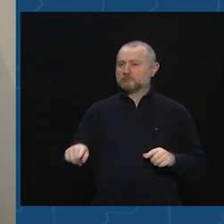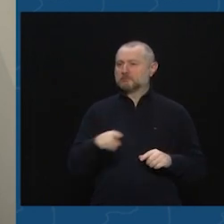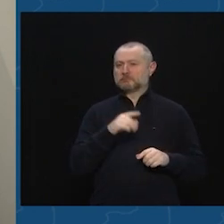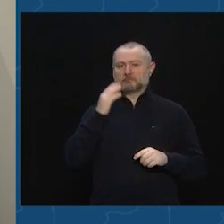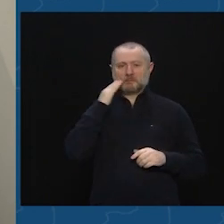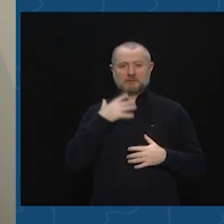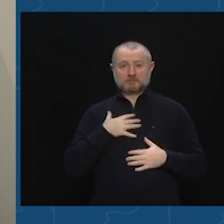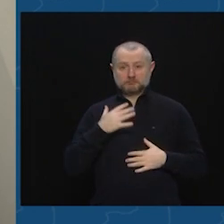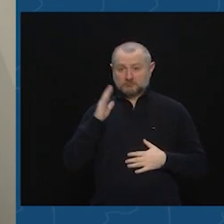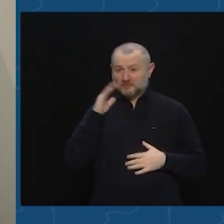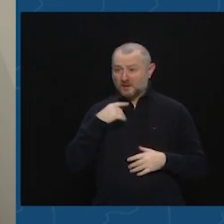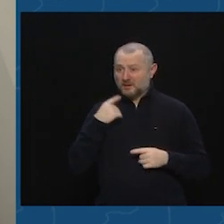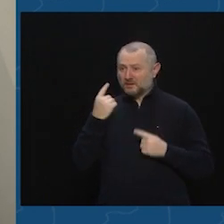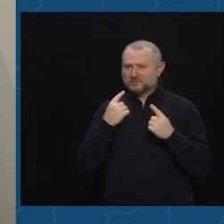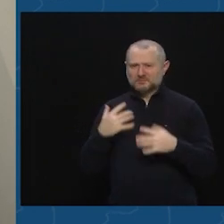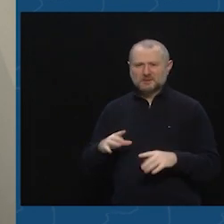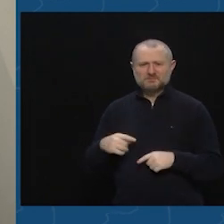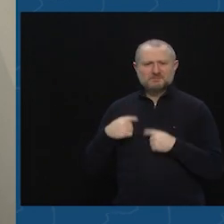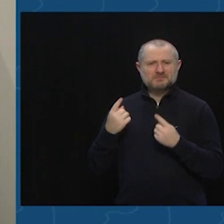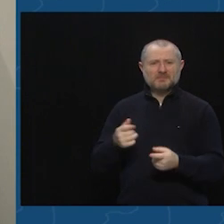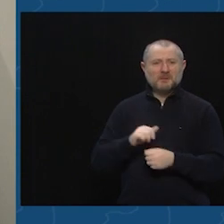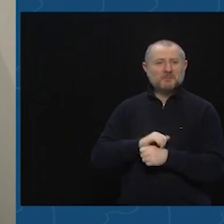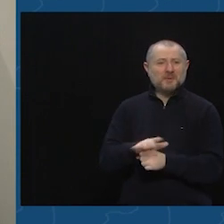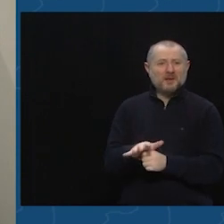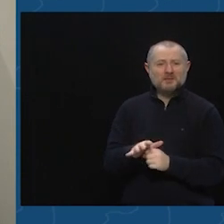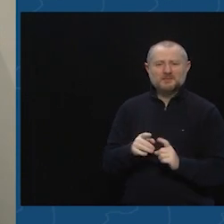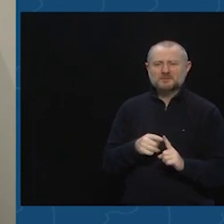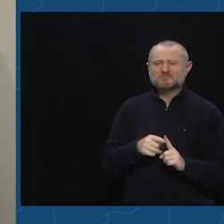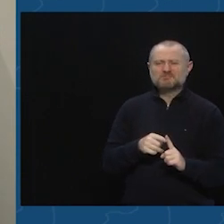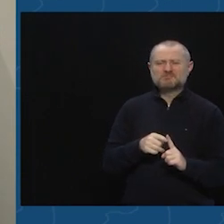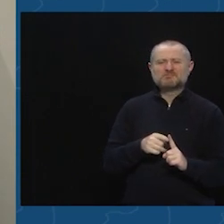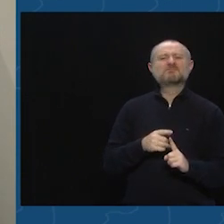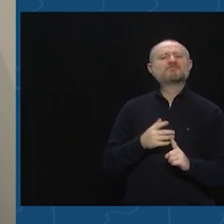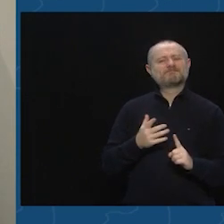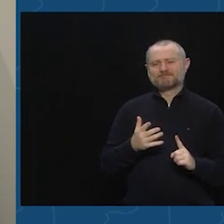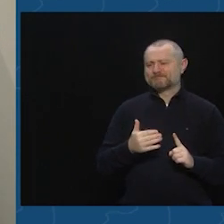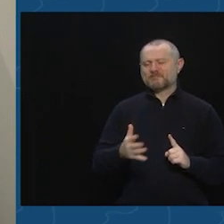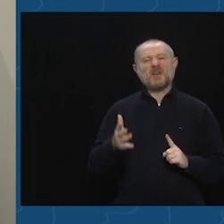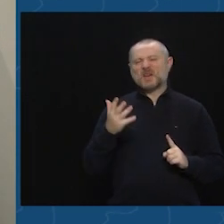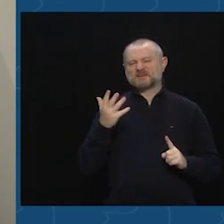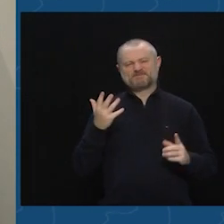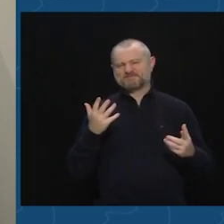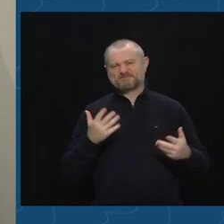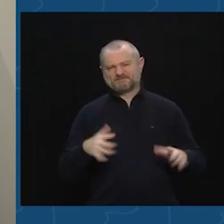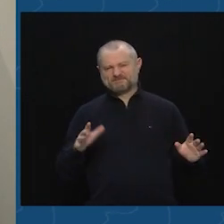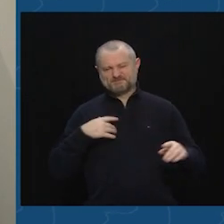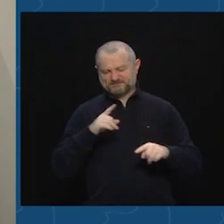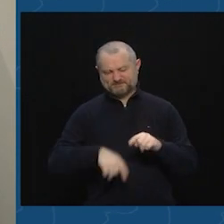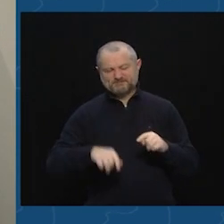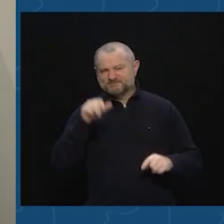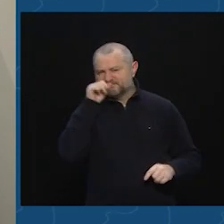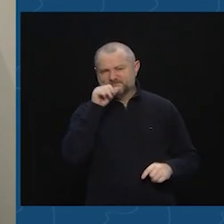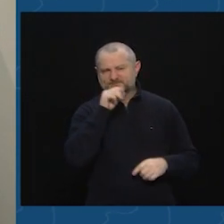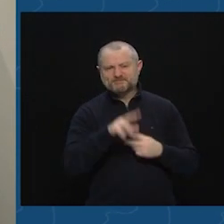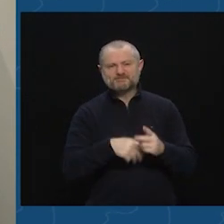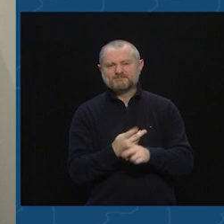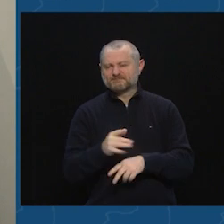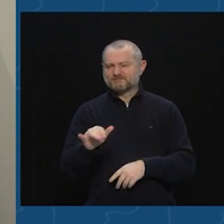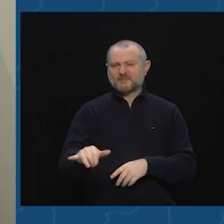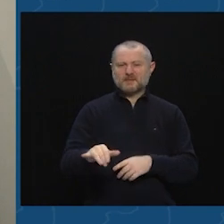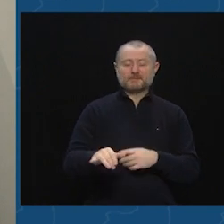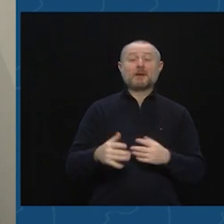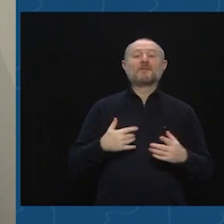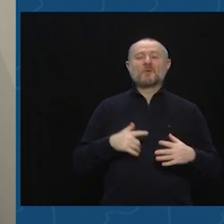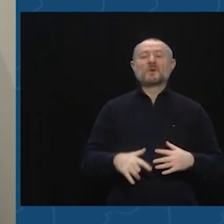come through with this pandemic, this is almost too much for people to bear. And that's why we are, as of today, I'm announcing the head of my